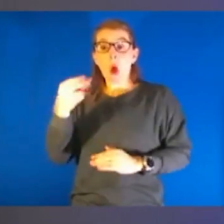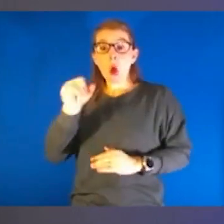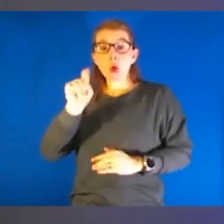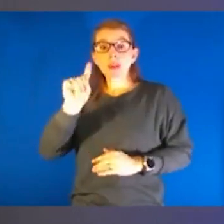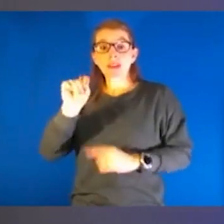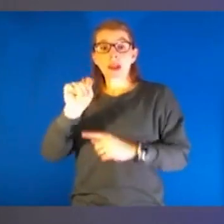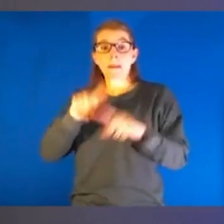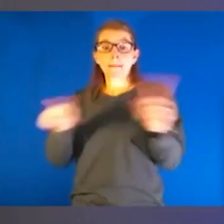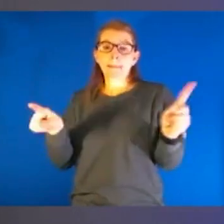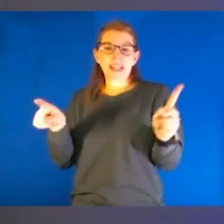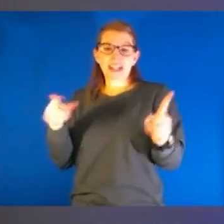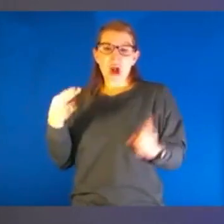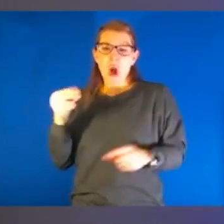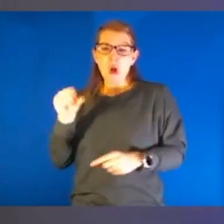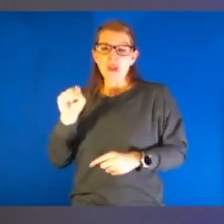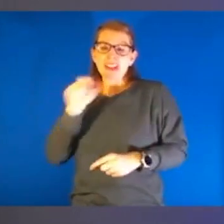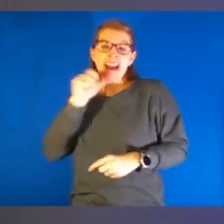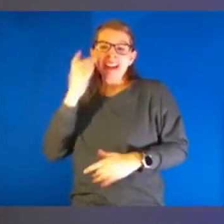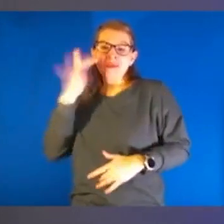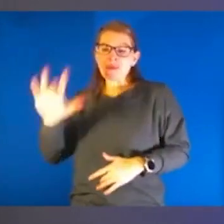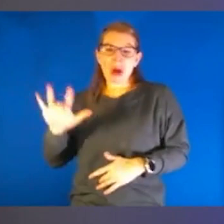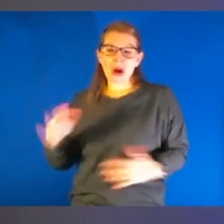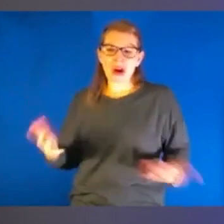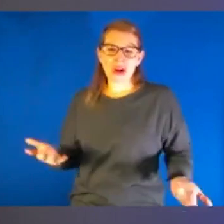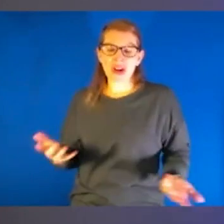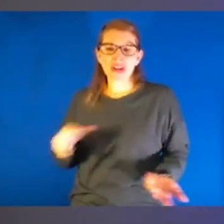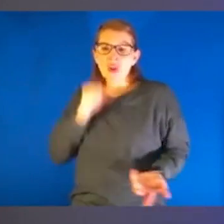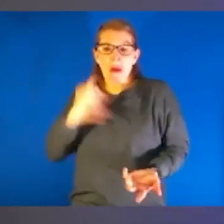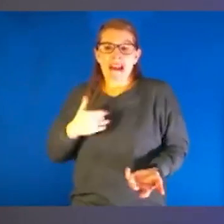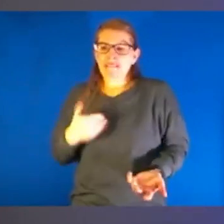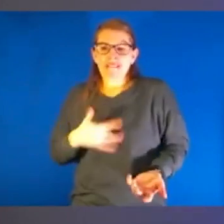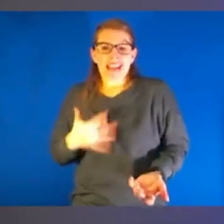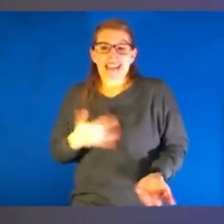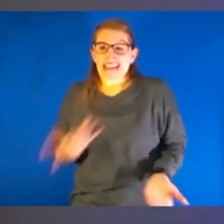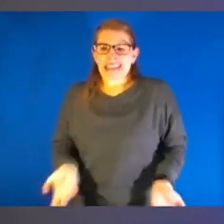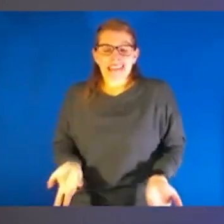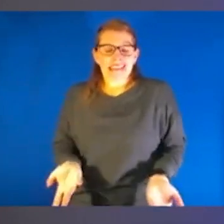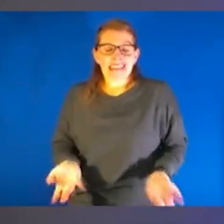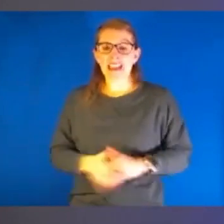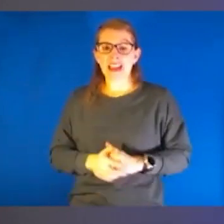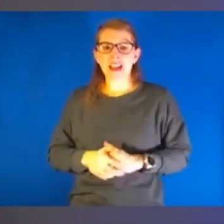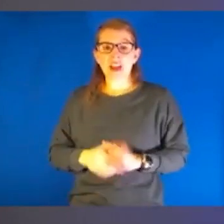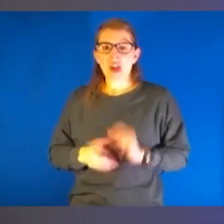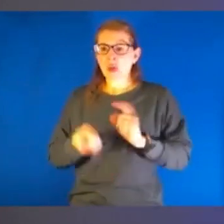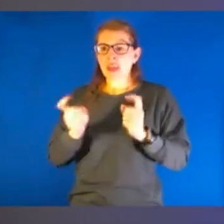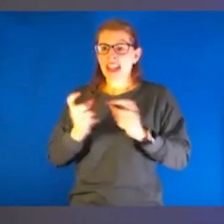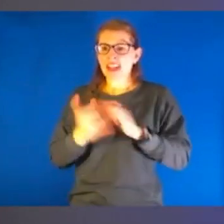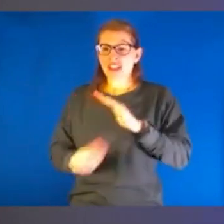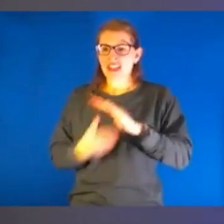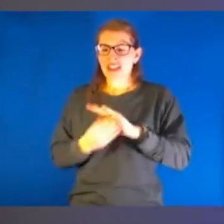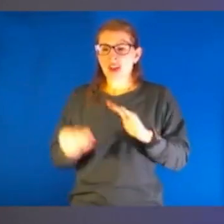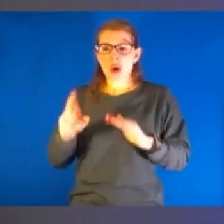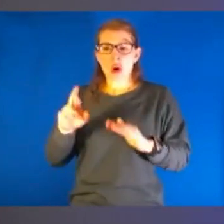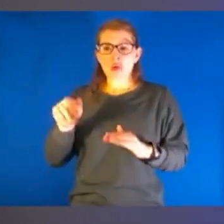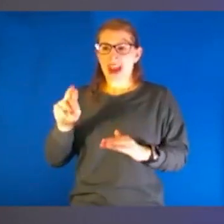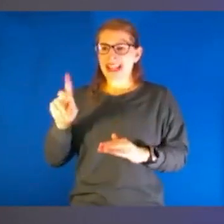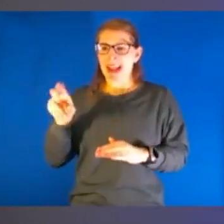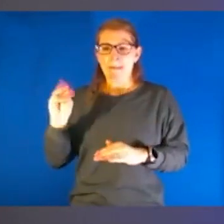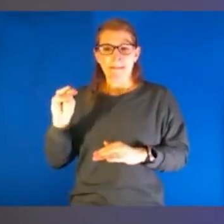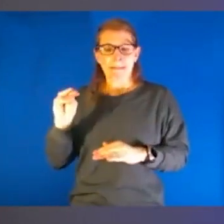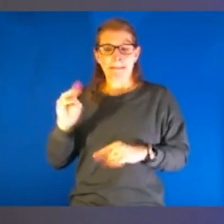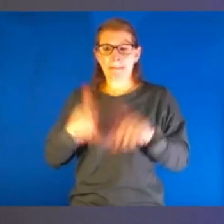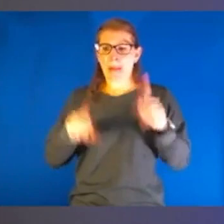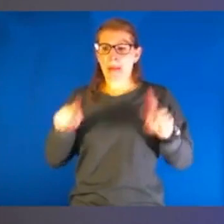sentient beings. They're not smart. They're just, some of these mutations are random, and as Dr. Hawkinson said earlier,